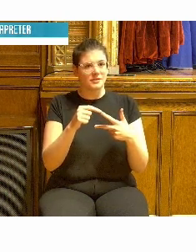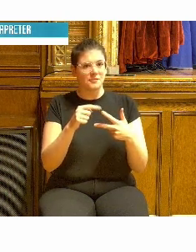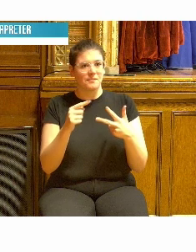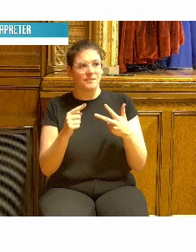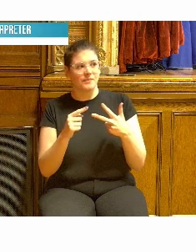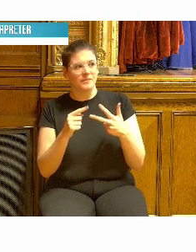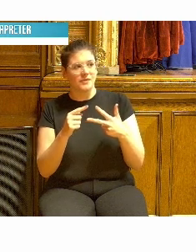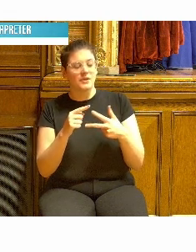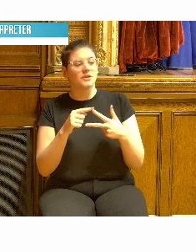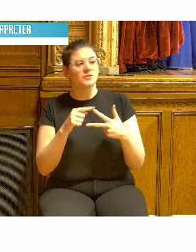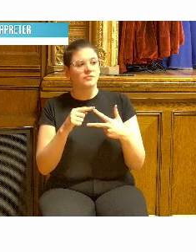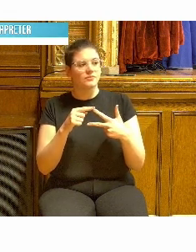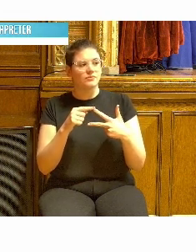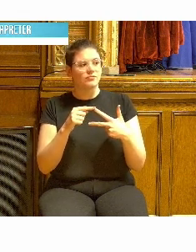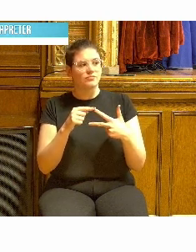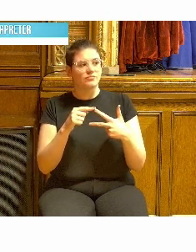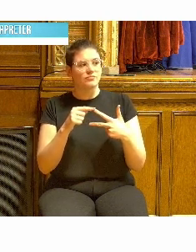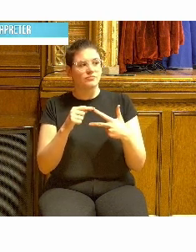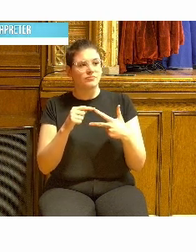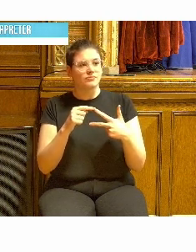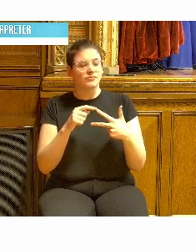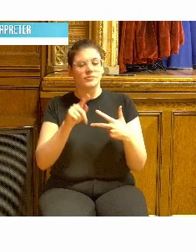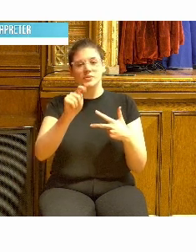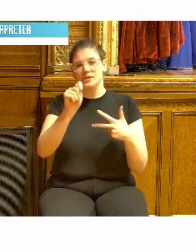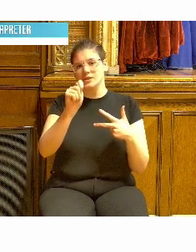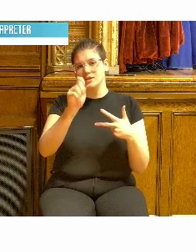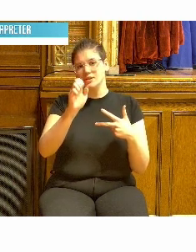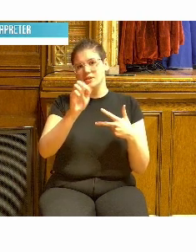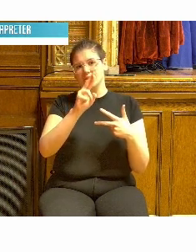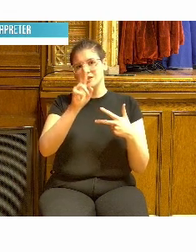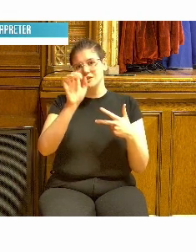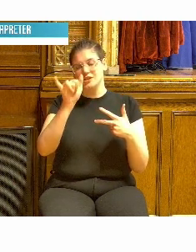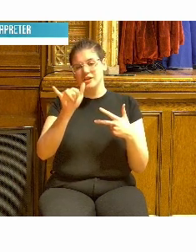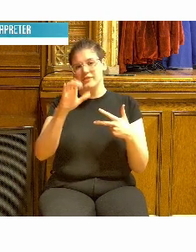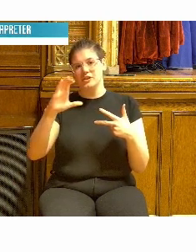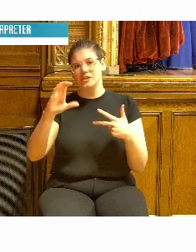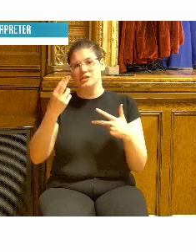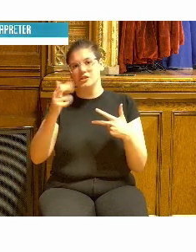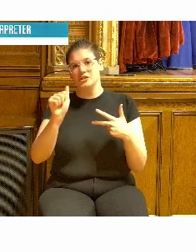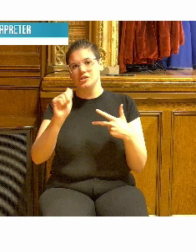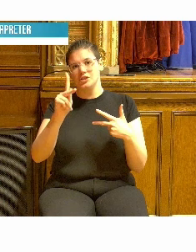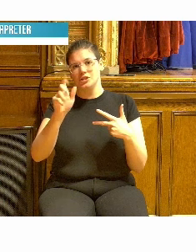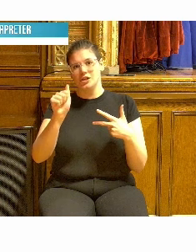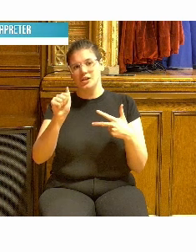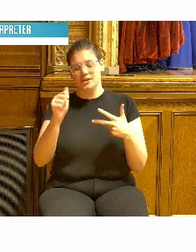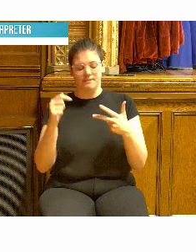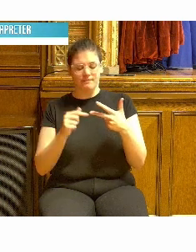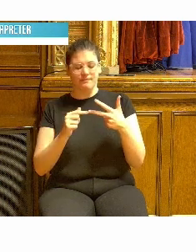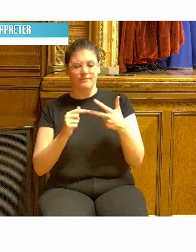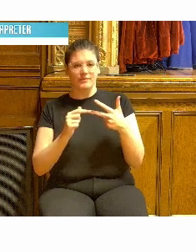So King Tremaine, Terry Chaka, and Elder Adams.